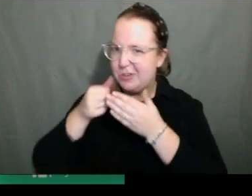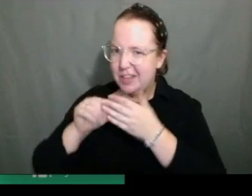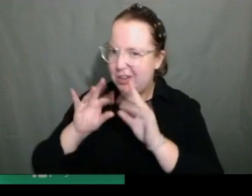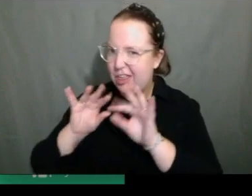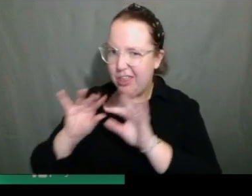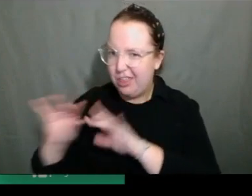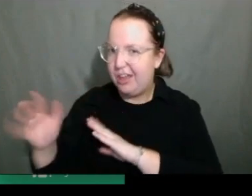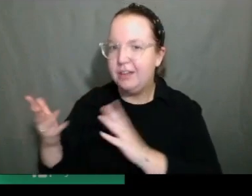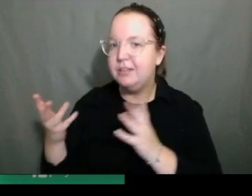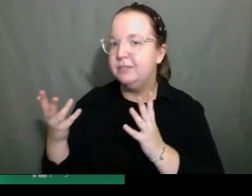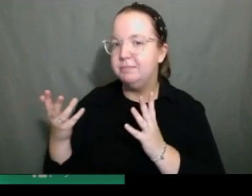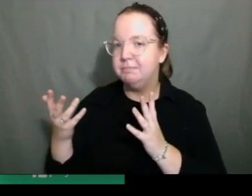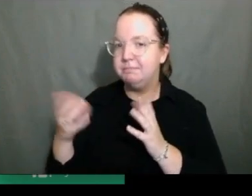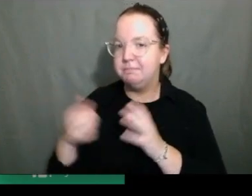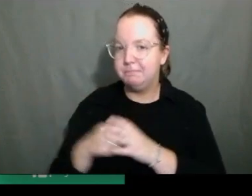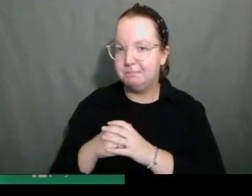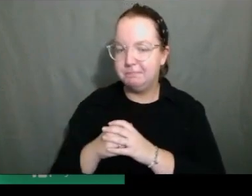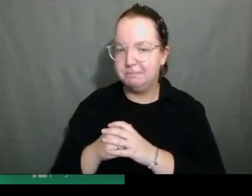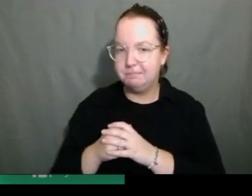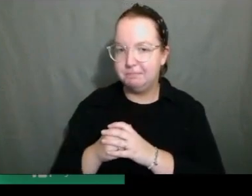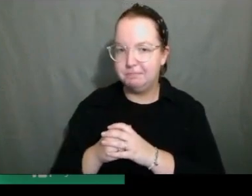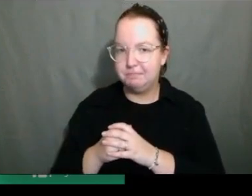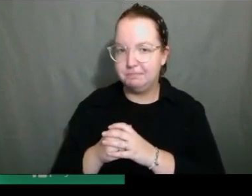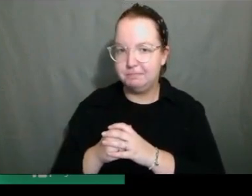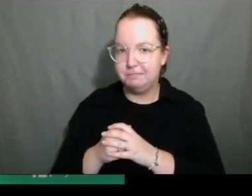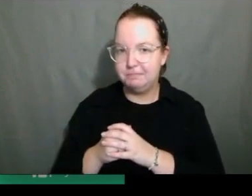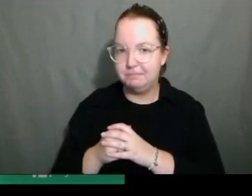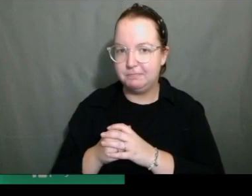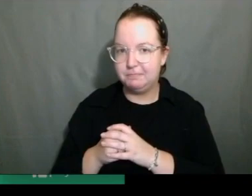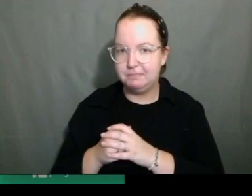password. You don't need to remember what gets assigned to you.